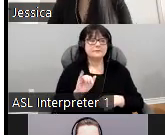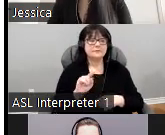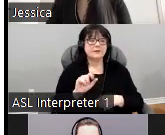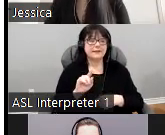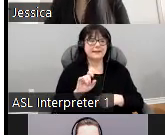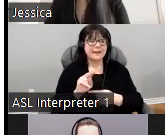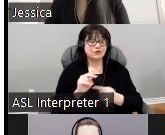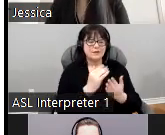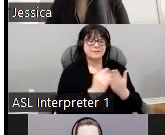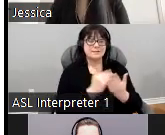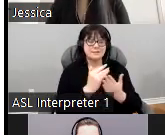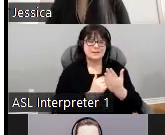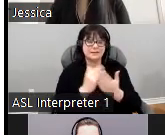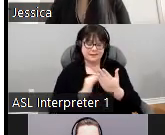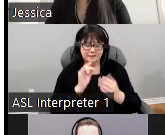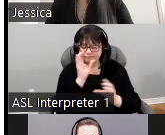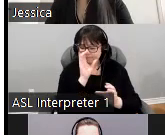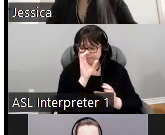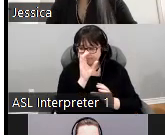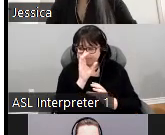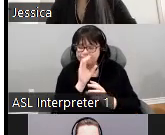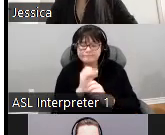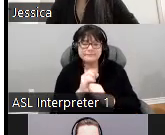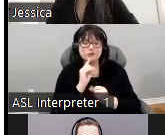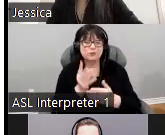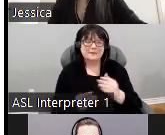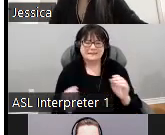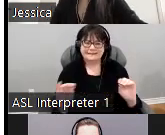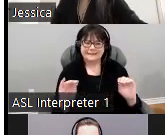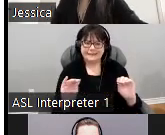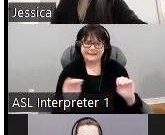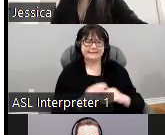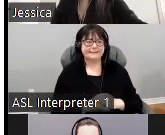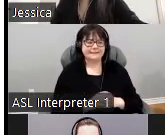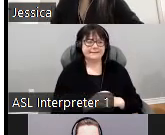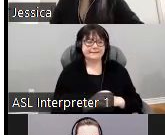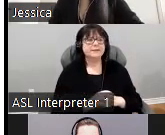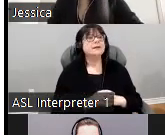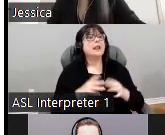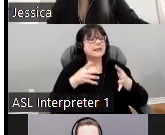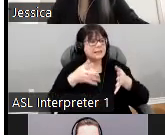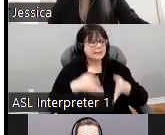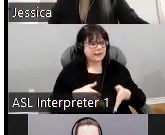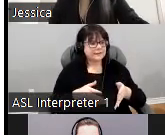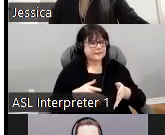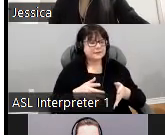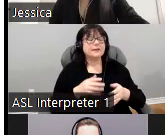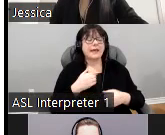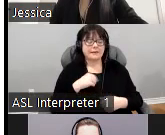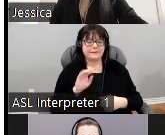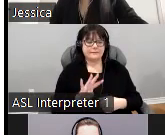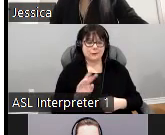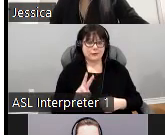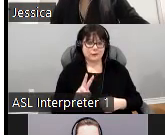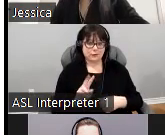didn't miss any documents. And from this, we then had a total of 42 studies that were included in